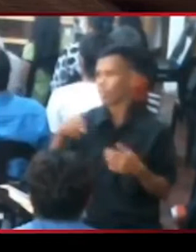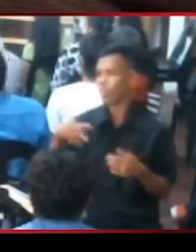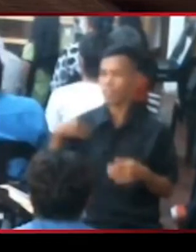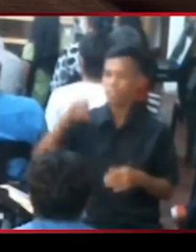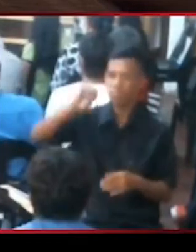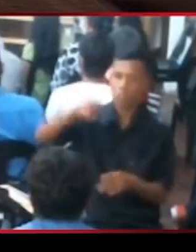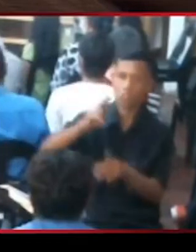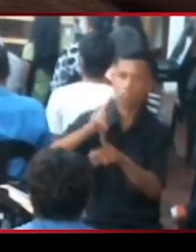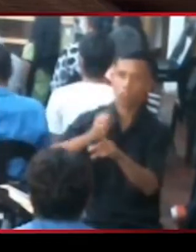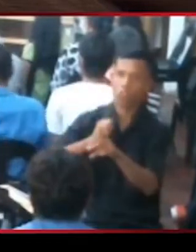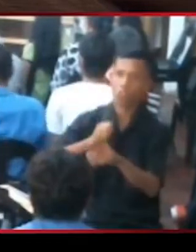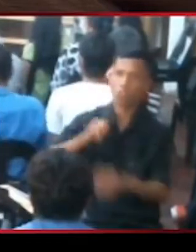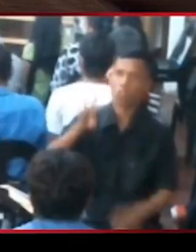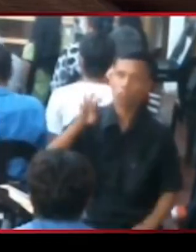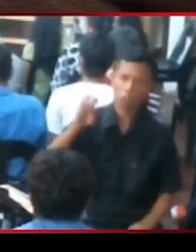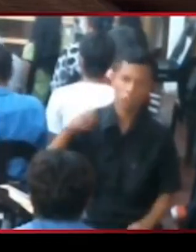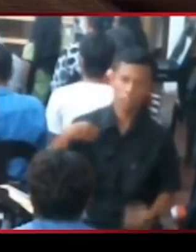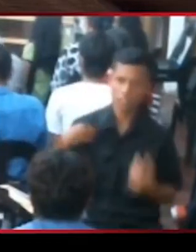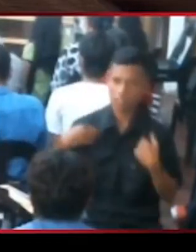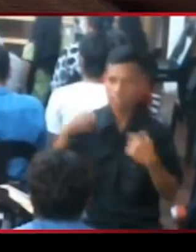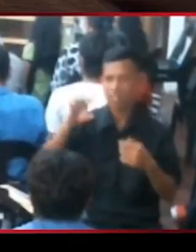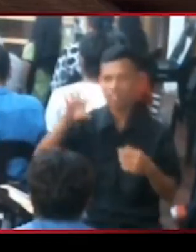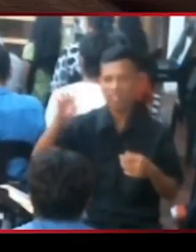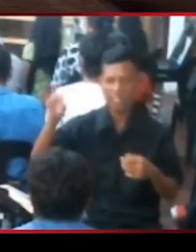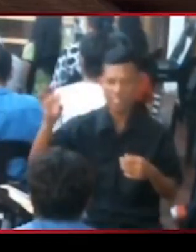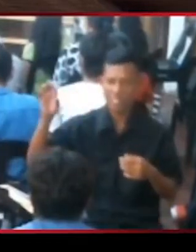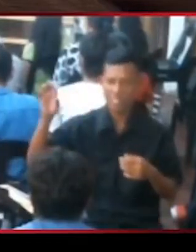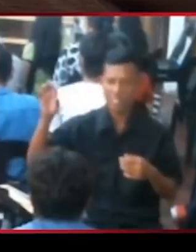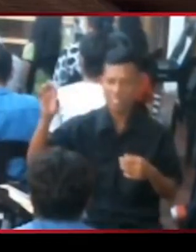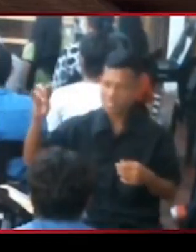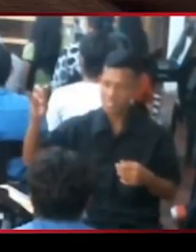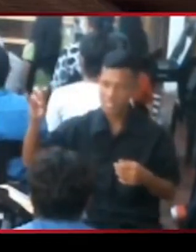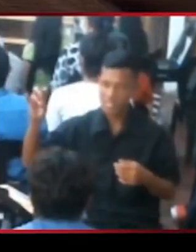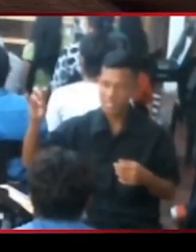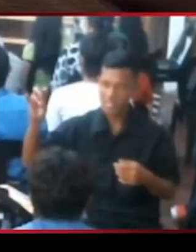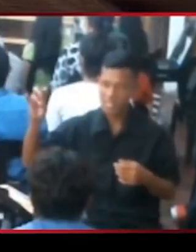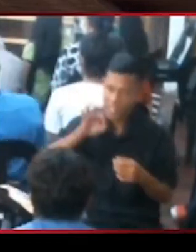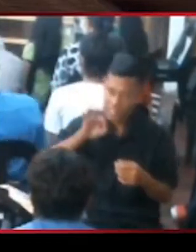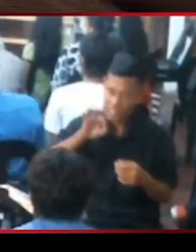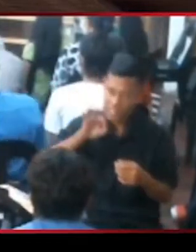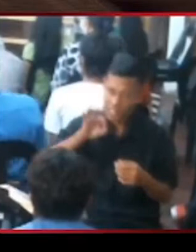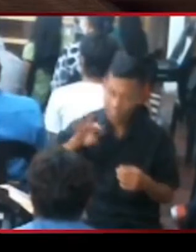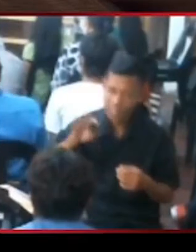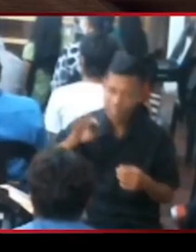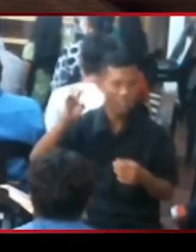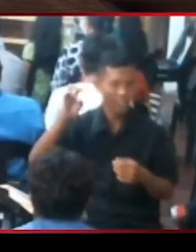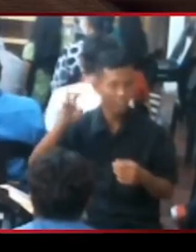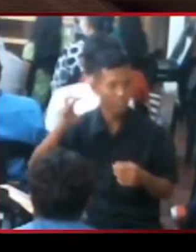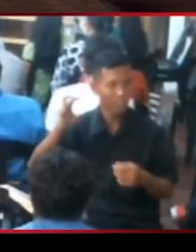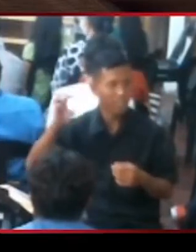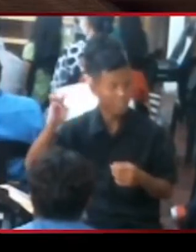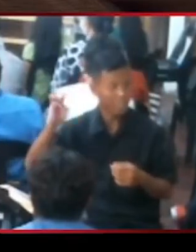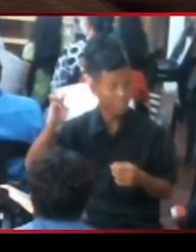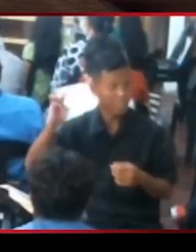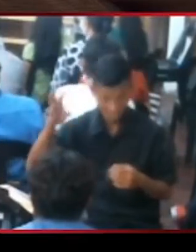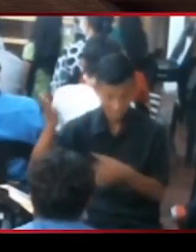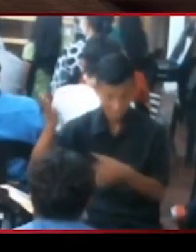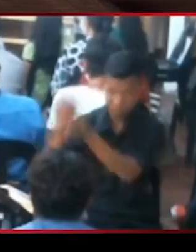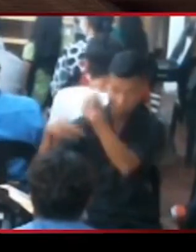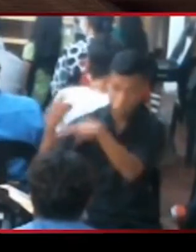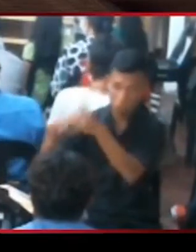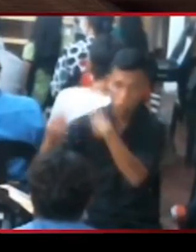came to him, dirty and filthy and full of sin, and walked away a few minutes later, cleaner than a